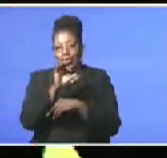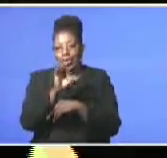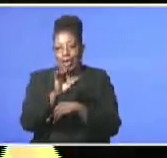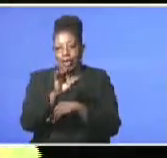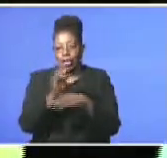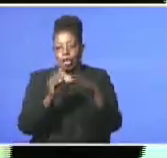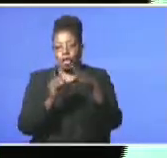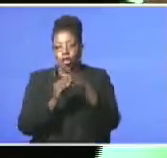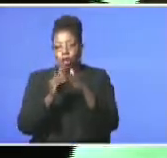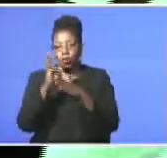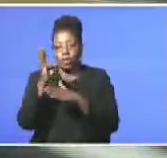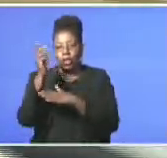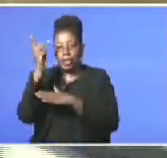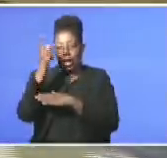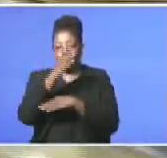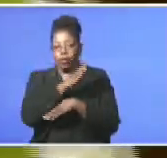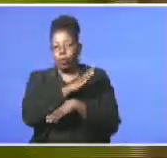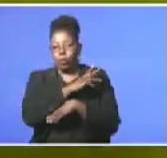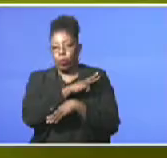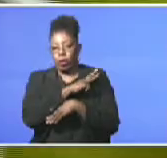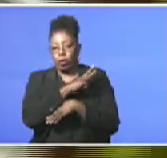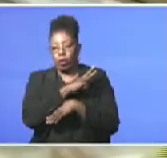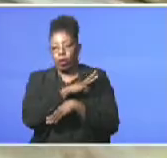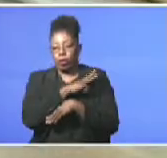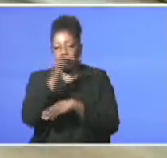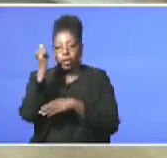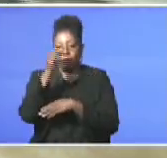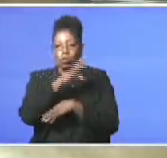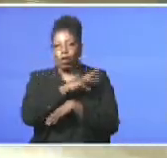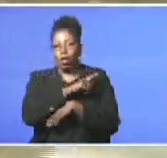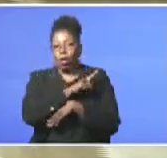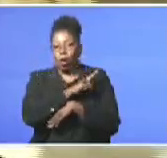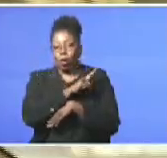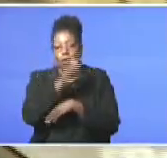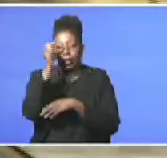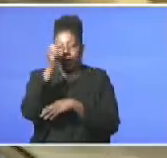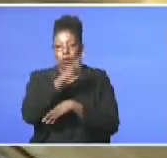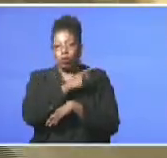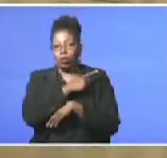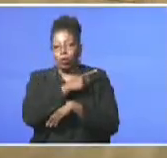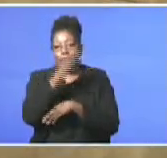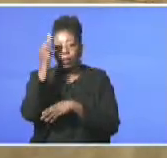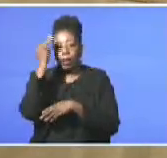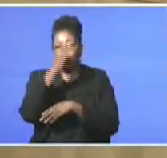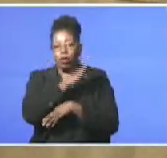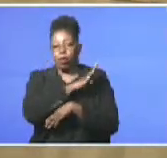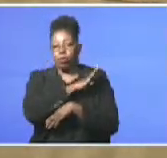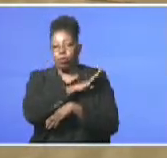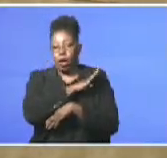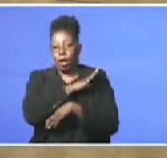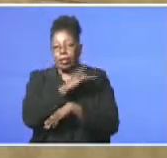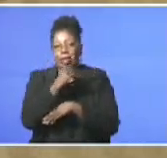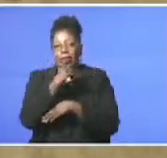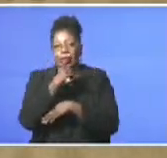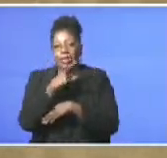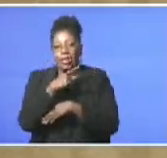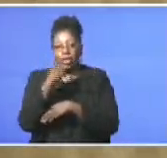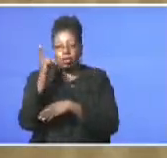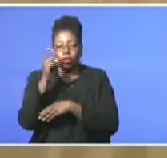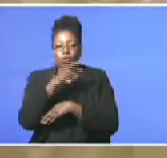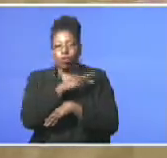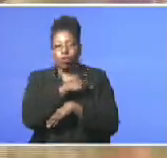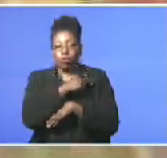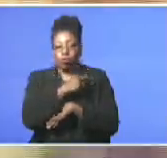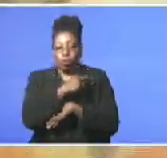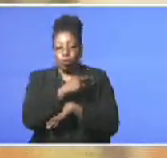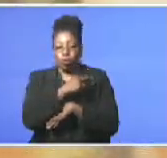in the top six, Kevin B. Williams, Sonath Lockhart, Tyrone Knowles, and Mario Brown. On the ladies' side, Driscoll Roll led